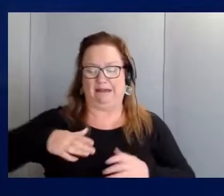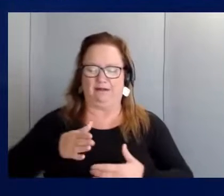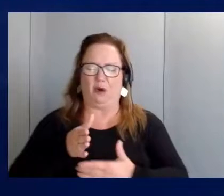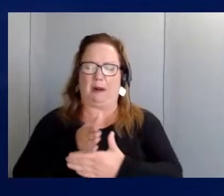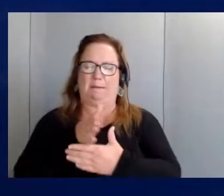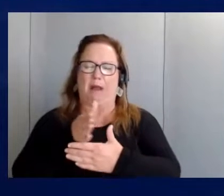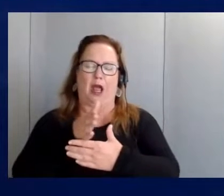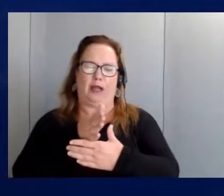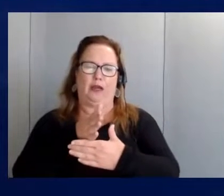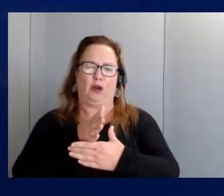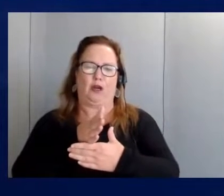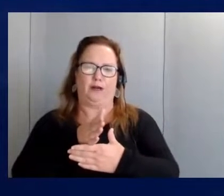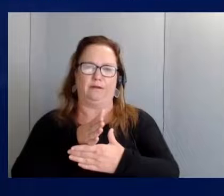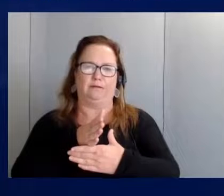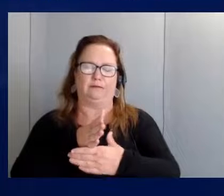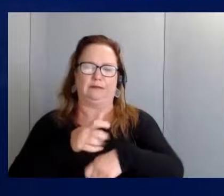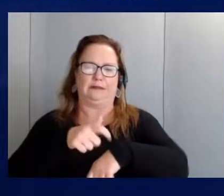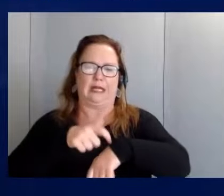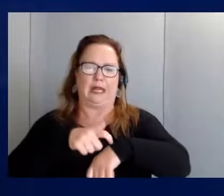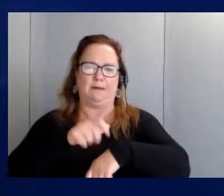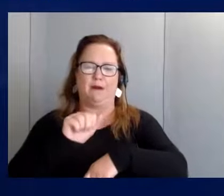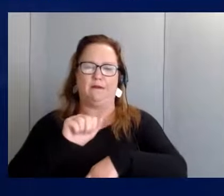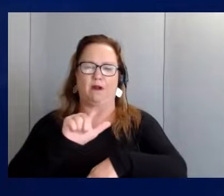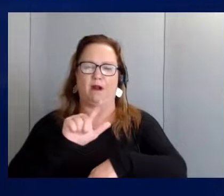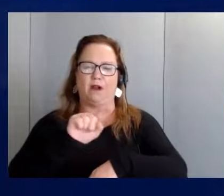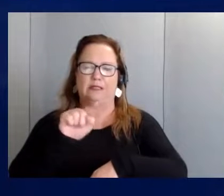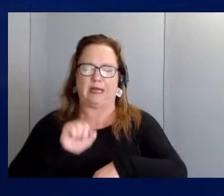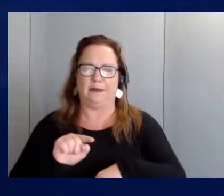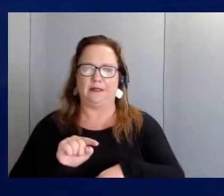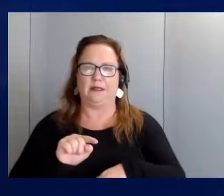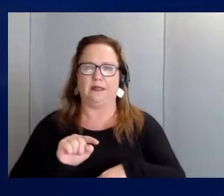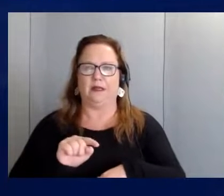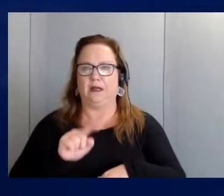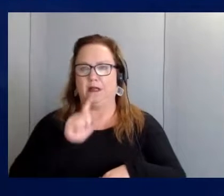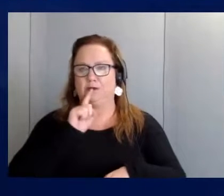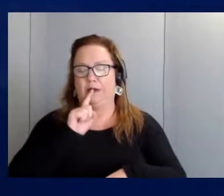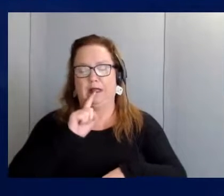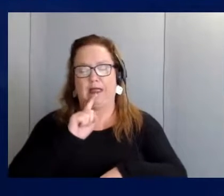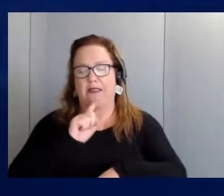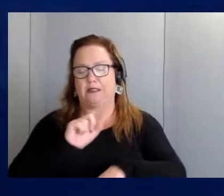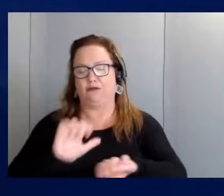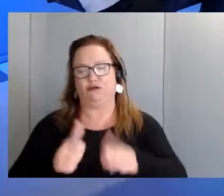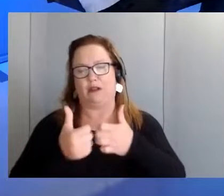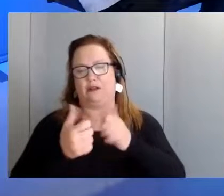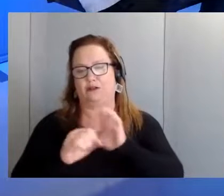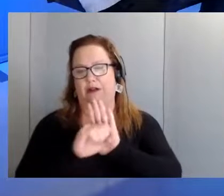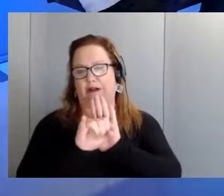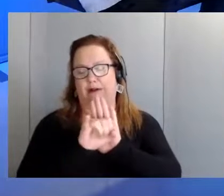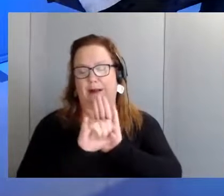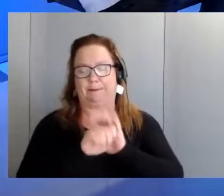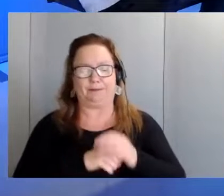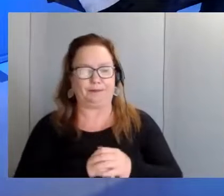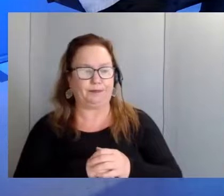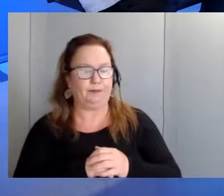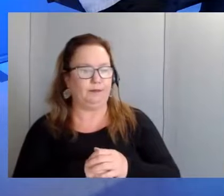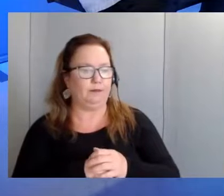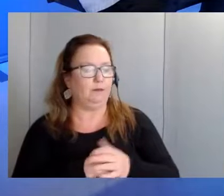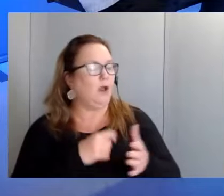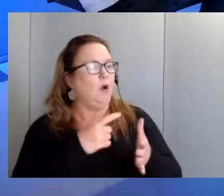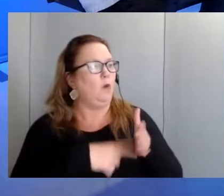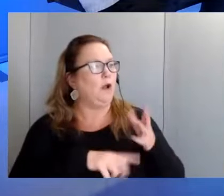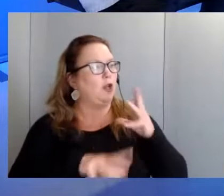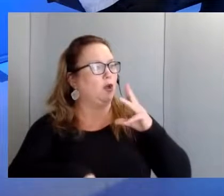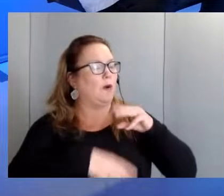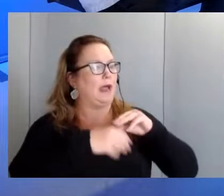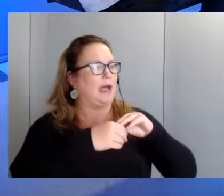their Alzheimer's or other kinds of dementia, because it's just so difficult to identify. So Dr. Burns, what can you add to those challenges of diagnosing